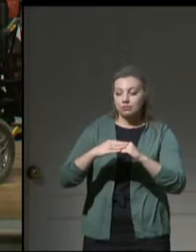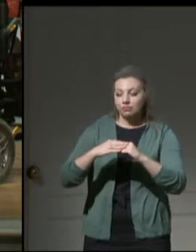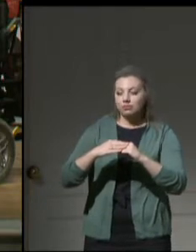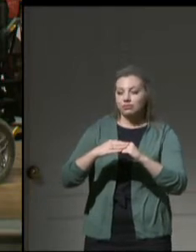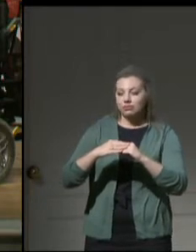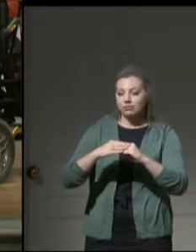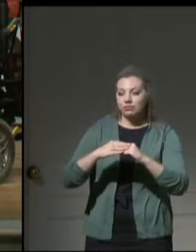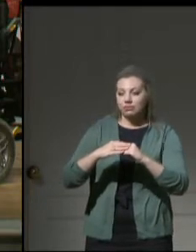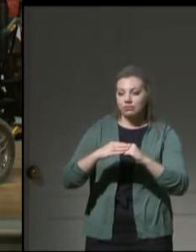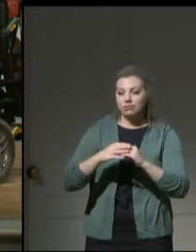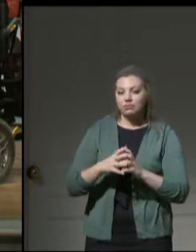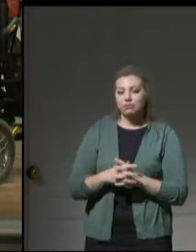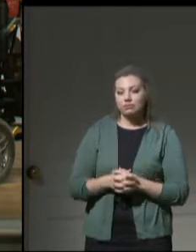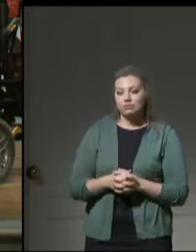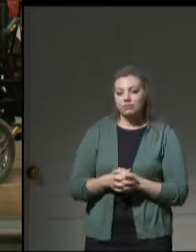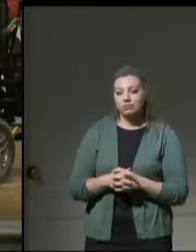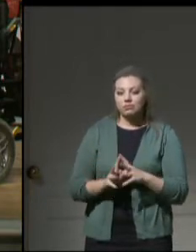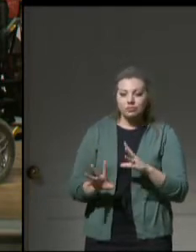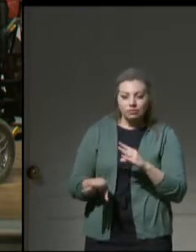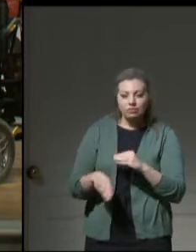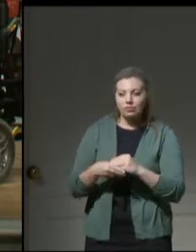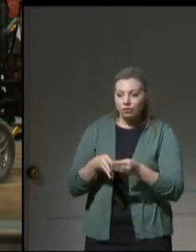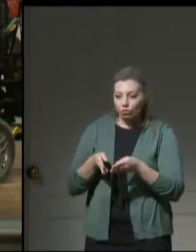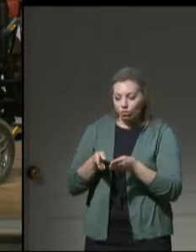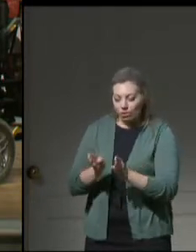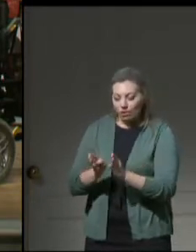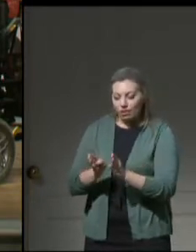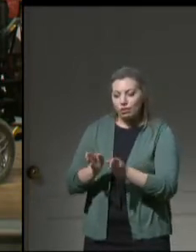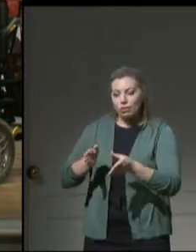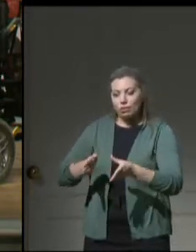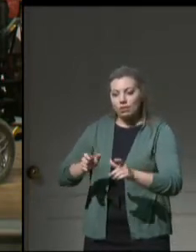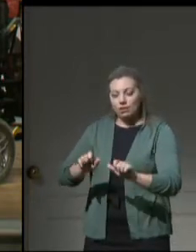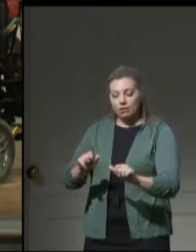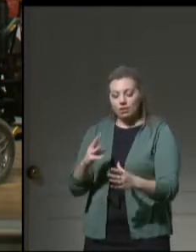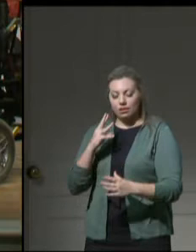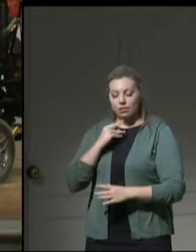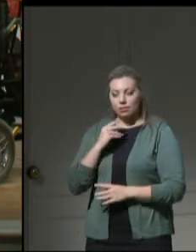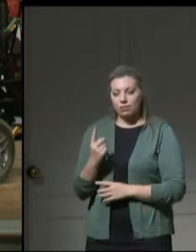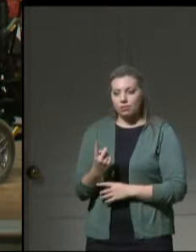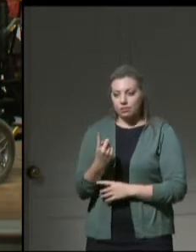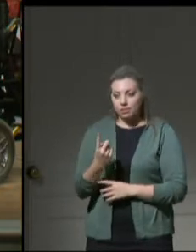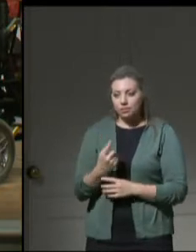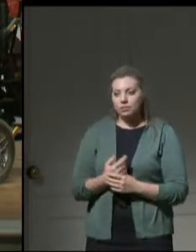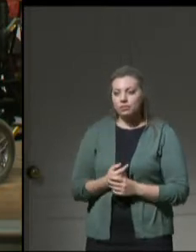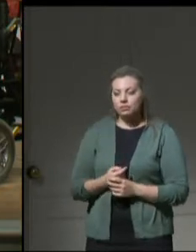of modality or medium that somebody can experience something in,